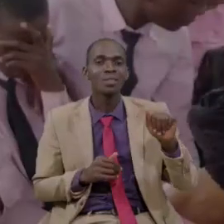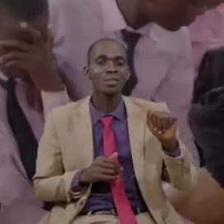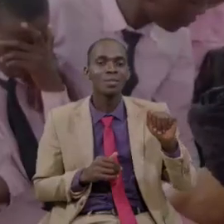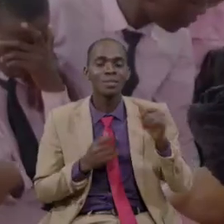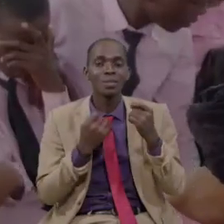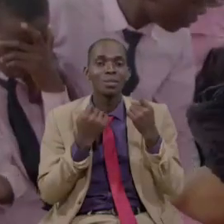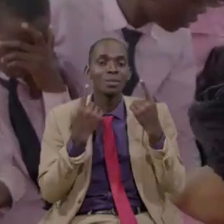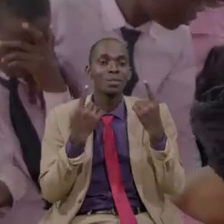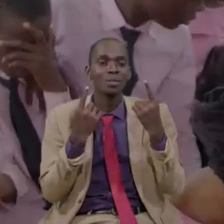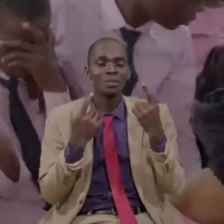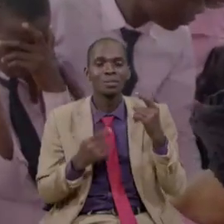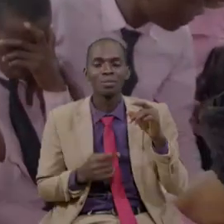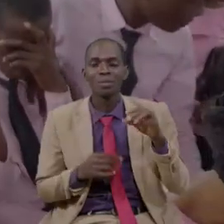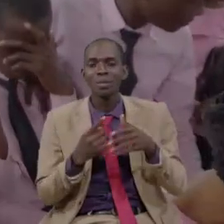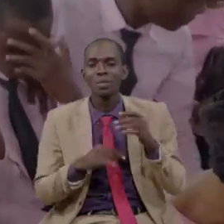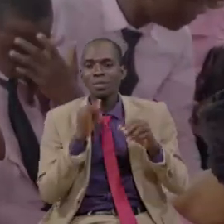N.